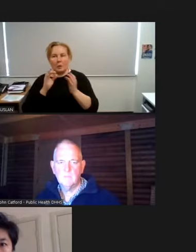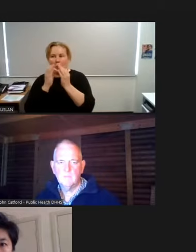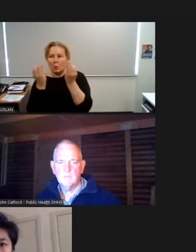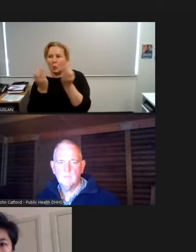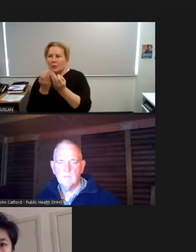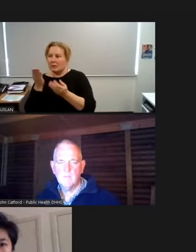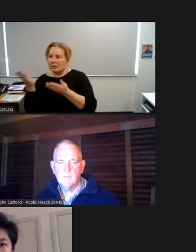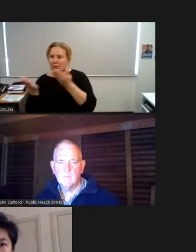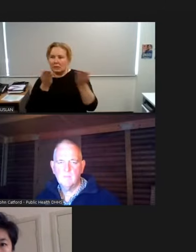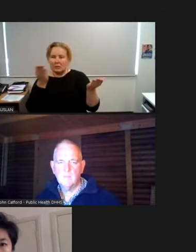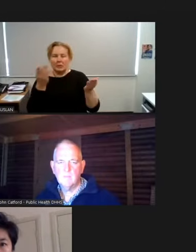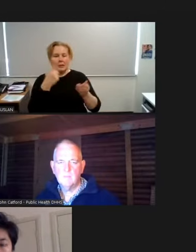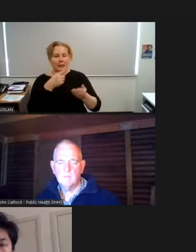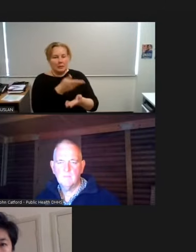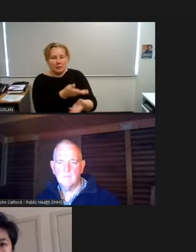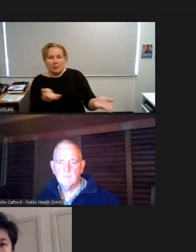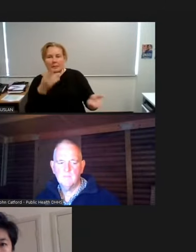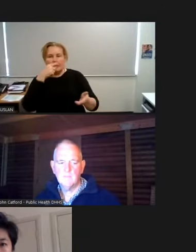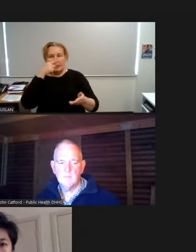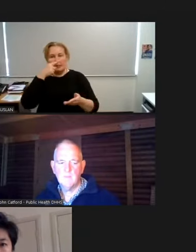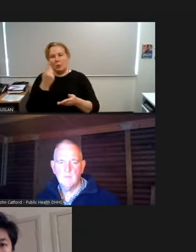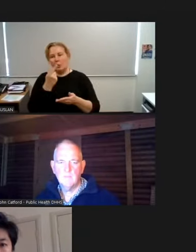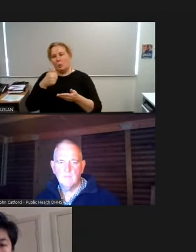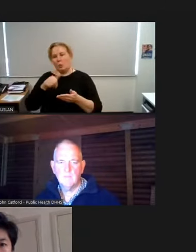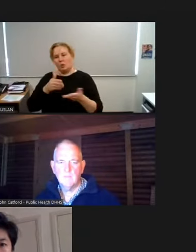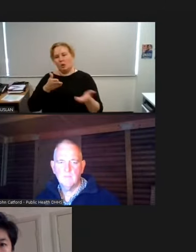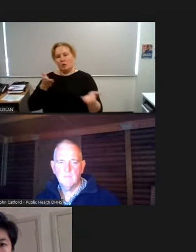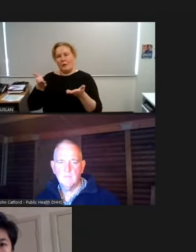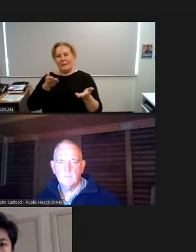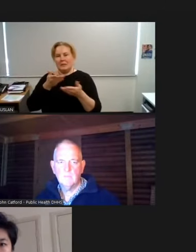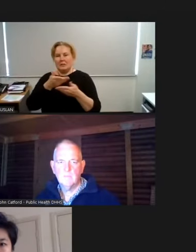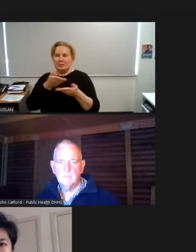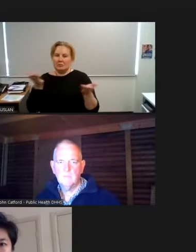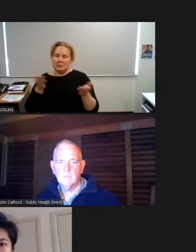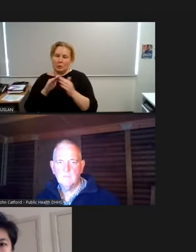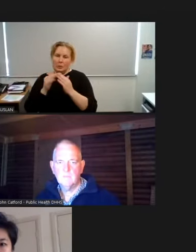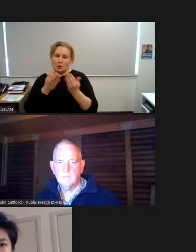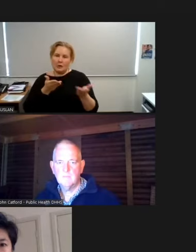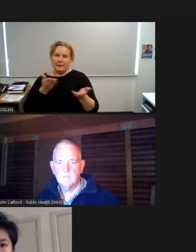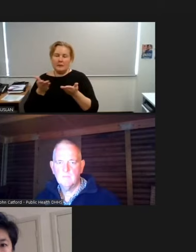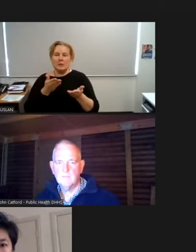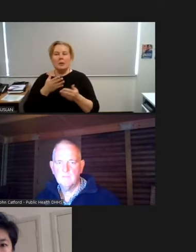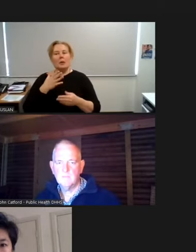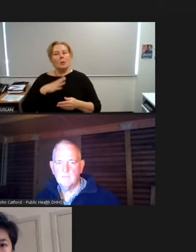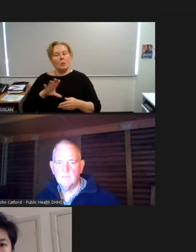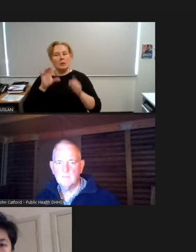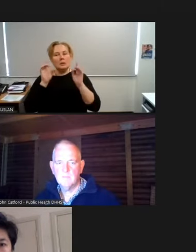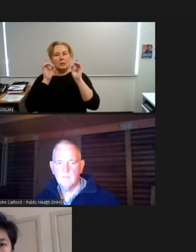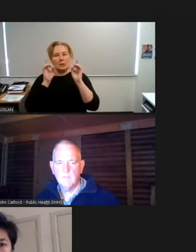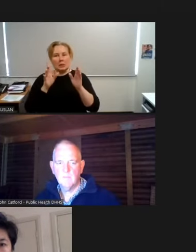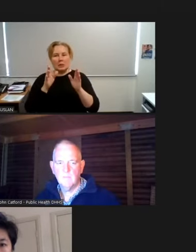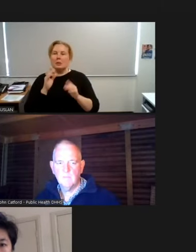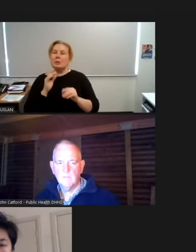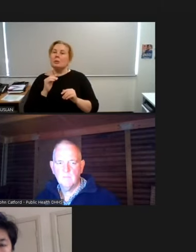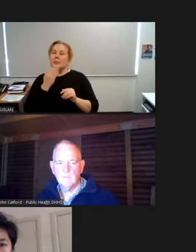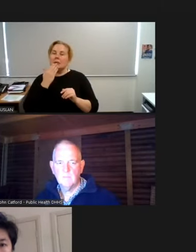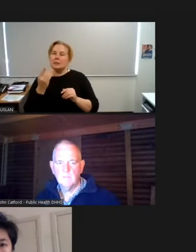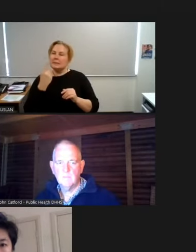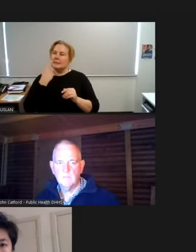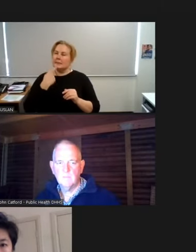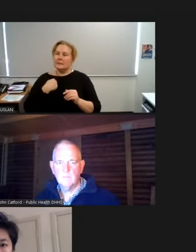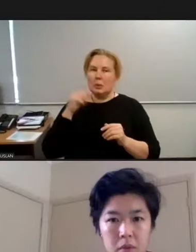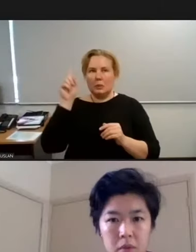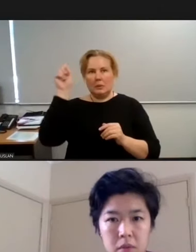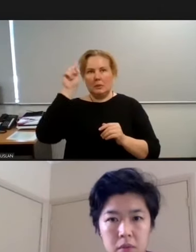services. So I might throw it over to whichever of you would like to start, but perhaps just to begin with, can you talk to us about what the current advice